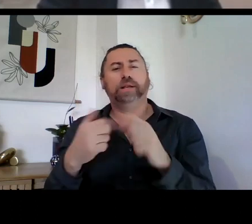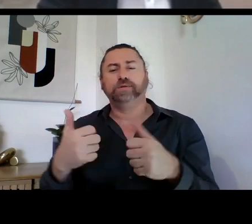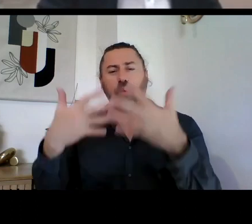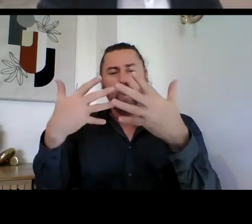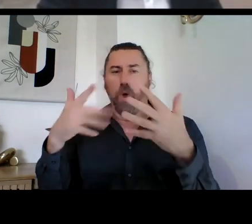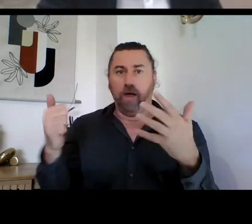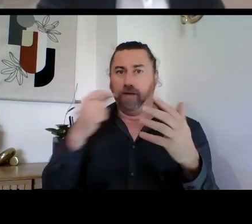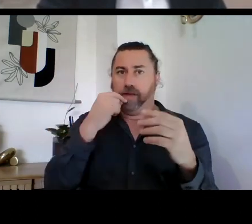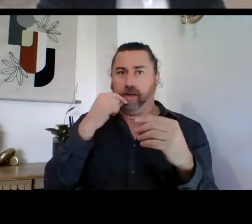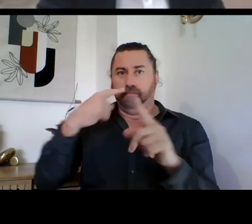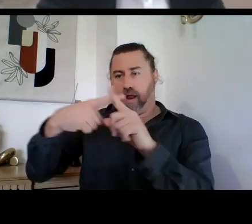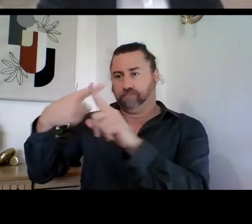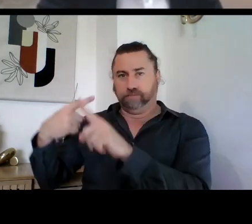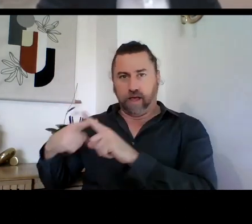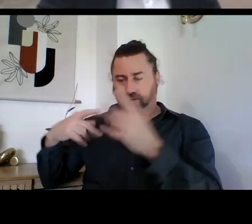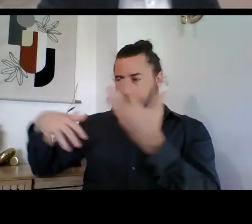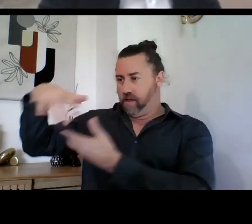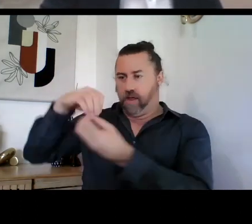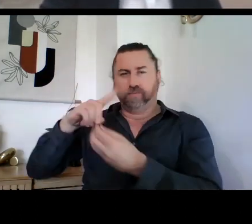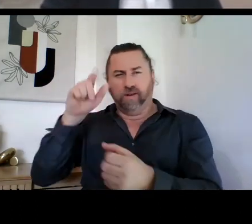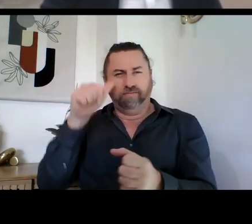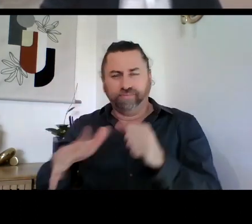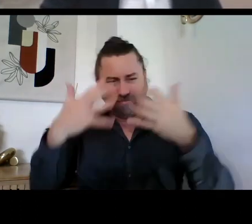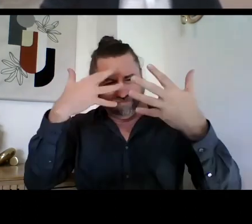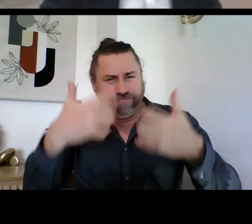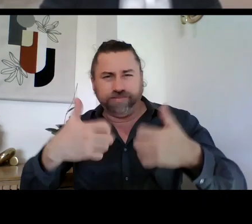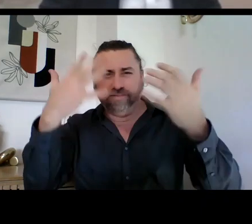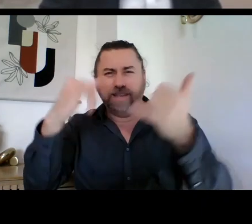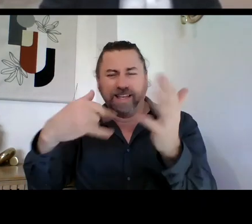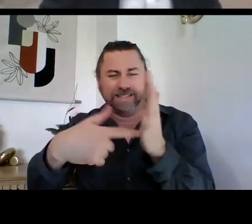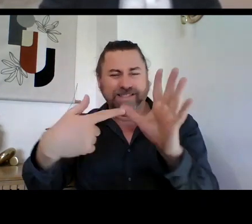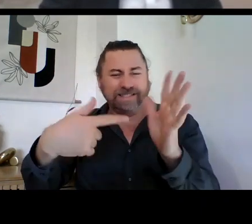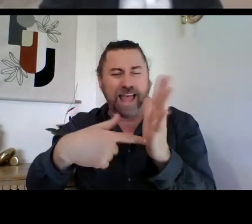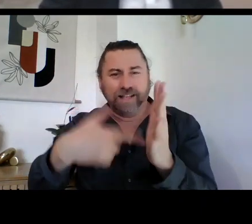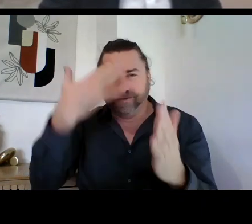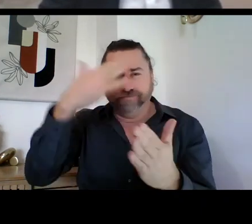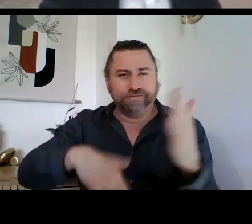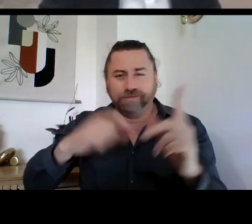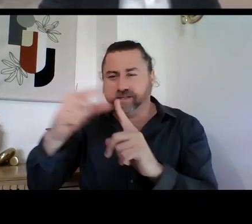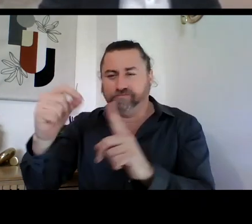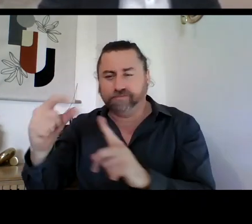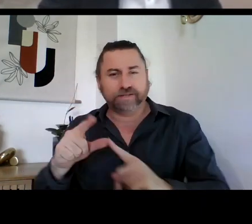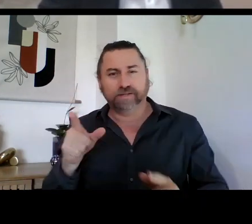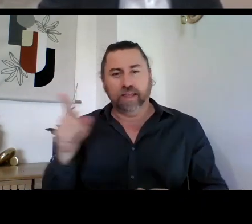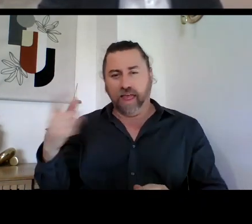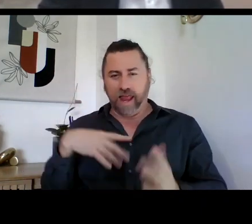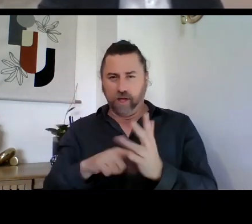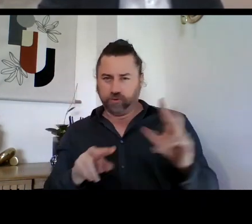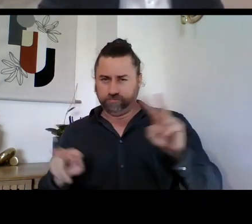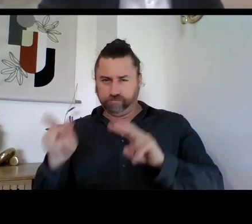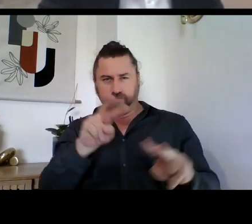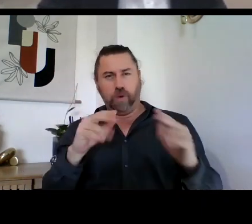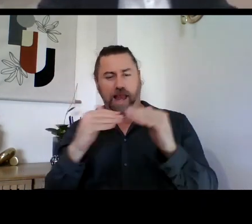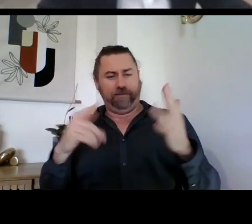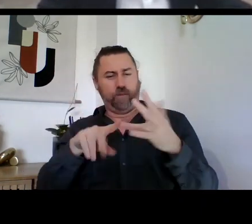things. And this is what the statisticians who looked at the data for us felt was the best way to determine the level of services people